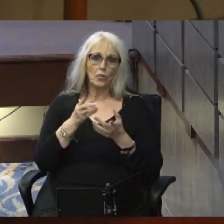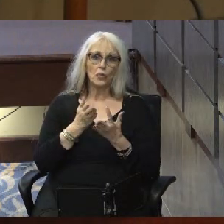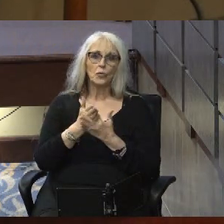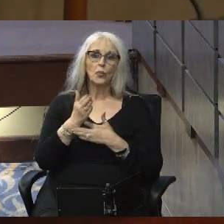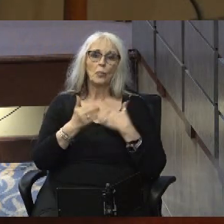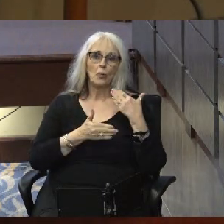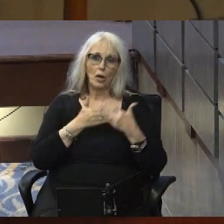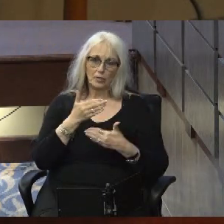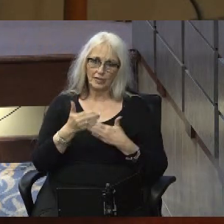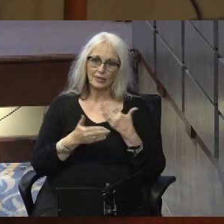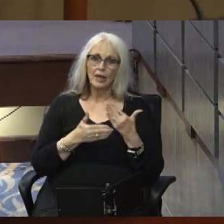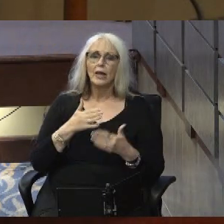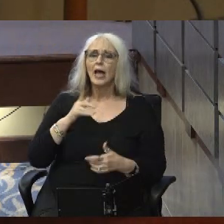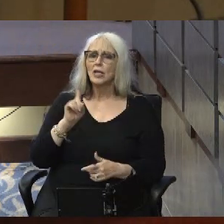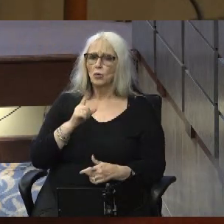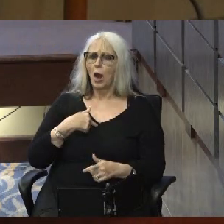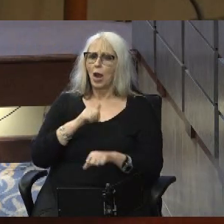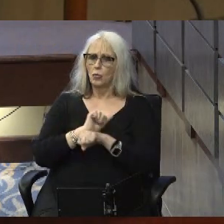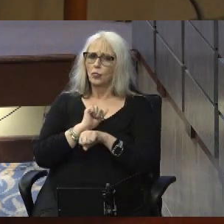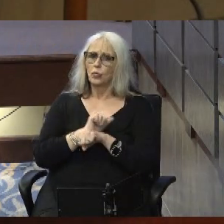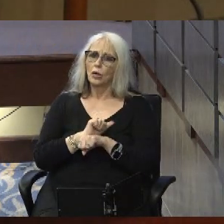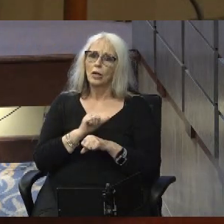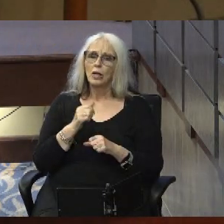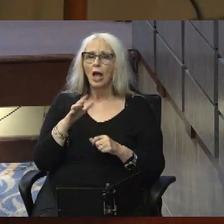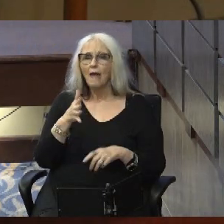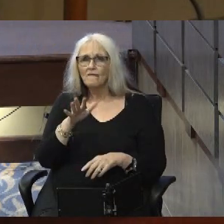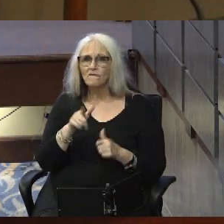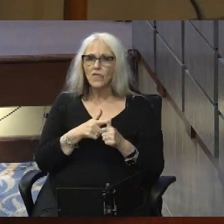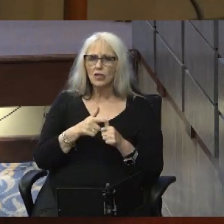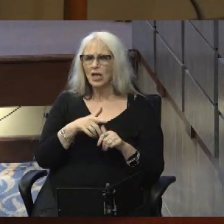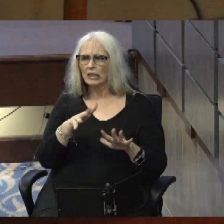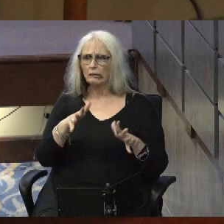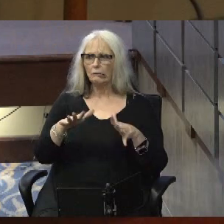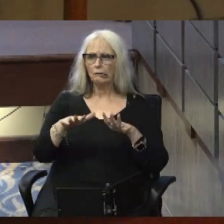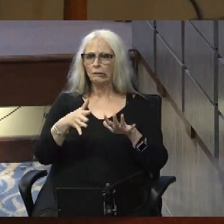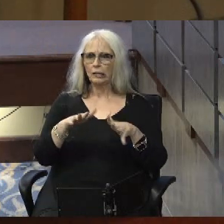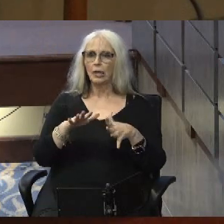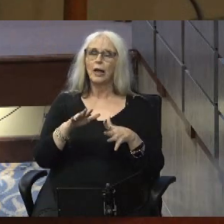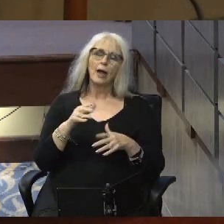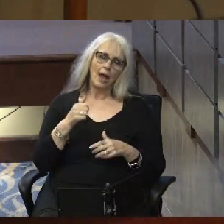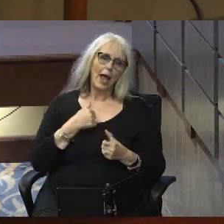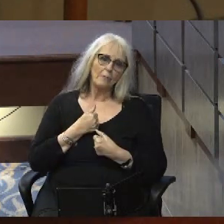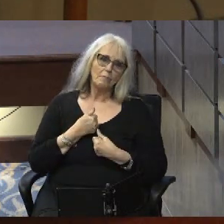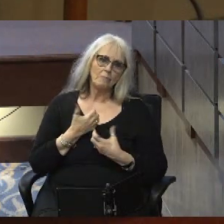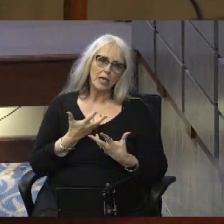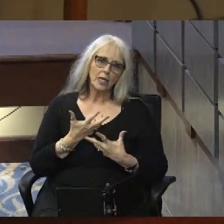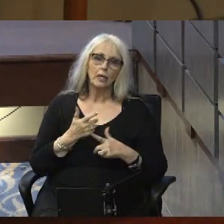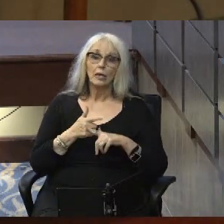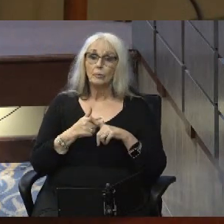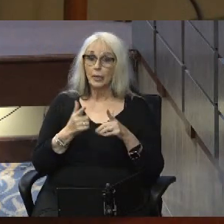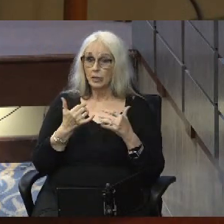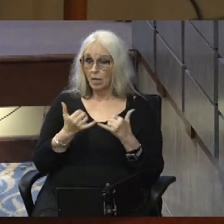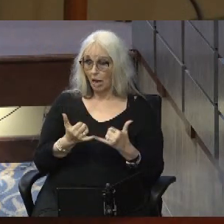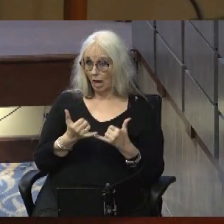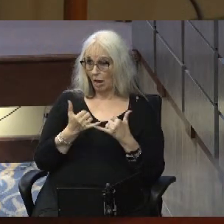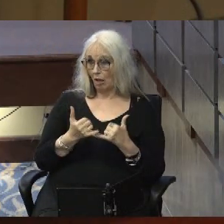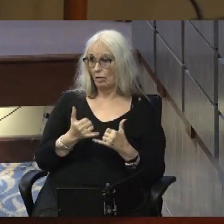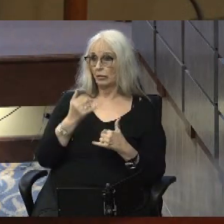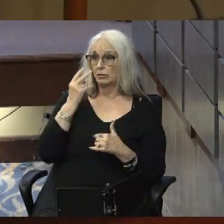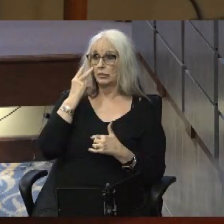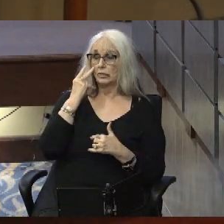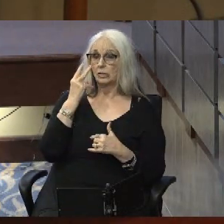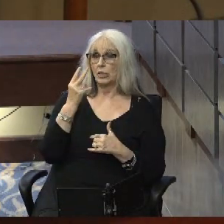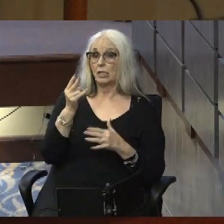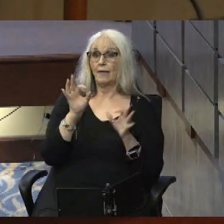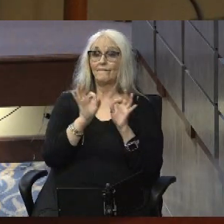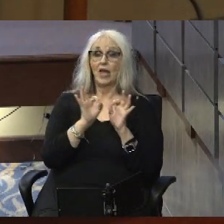my employer, and at first I kind of bristled at that, I'll admit that, But now seeing the wisdom and value